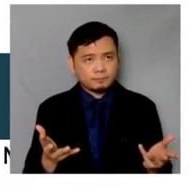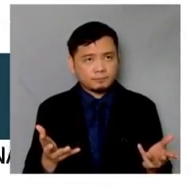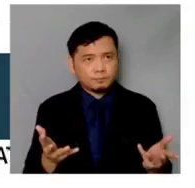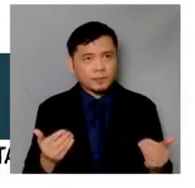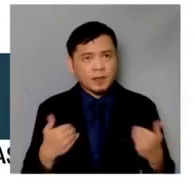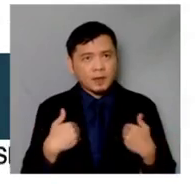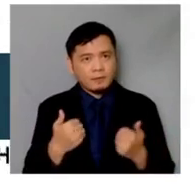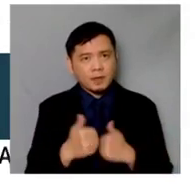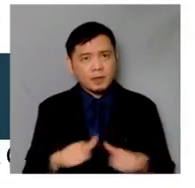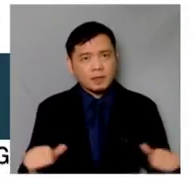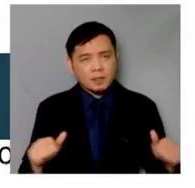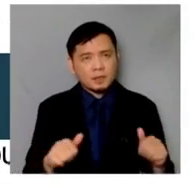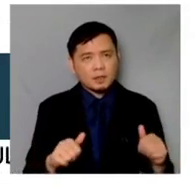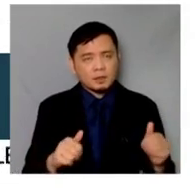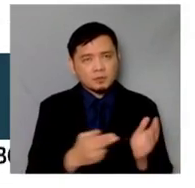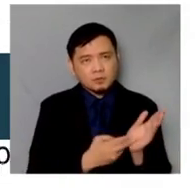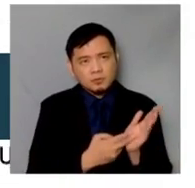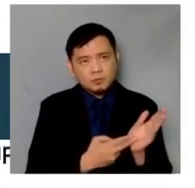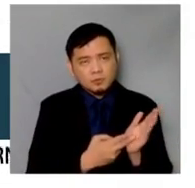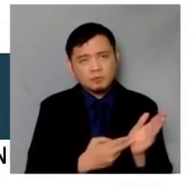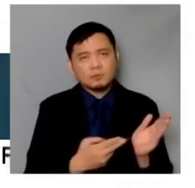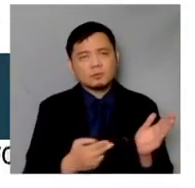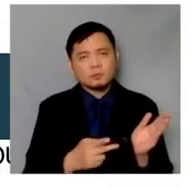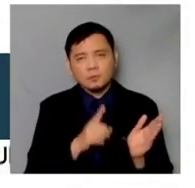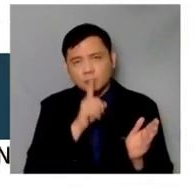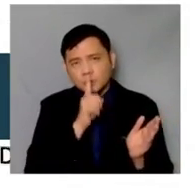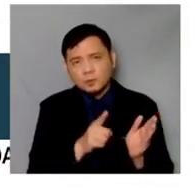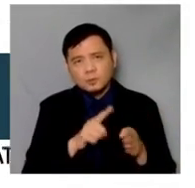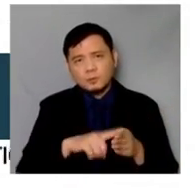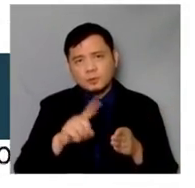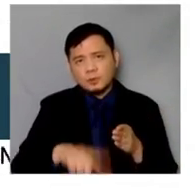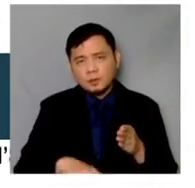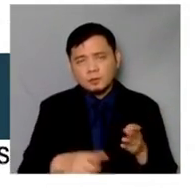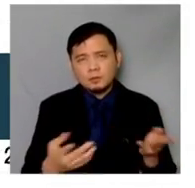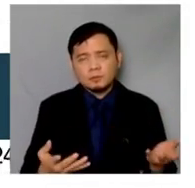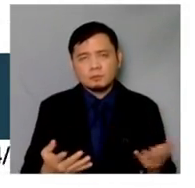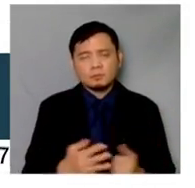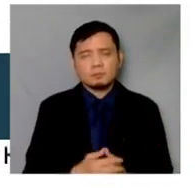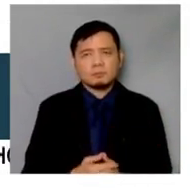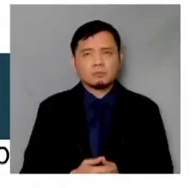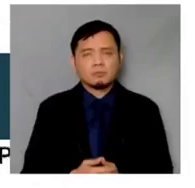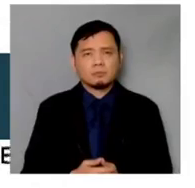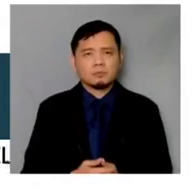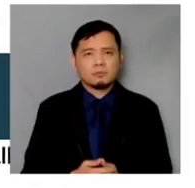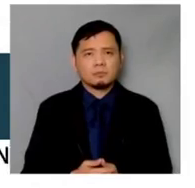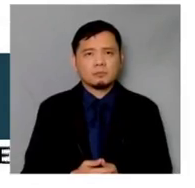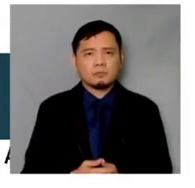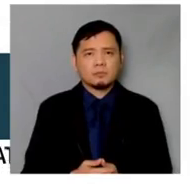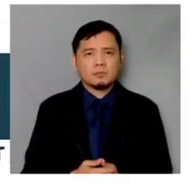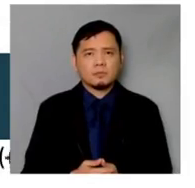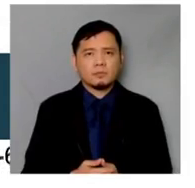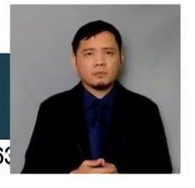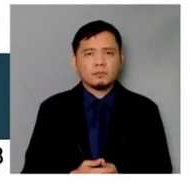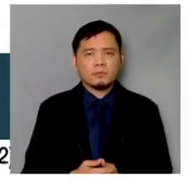fruitful outcome, that there's much to be